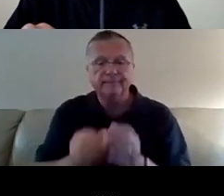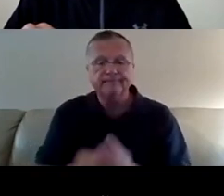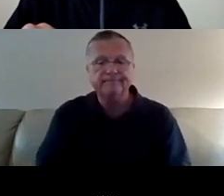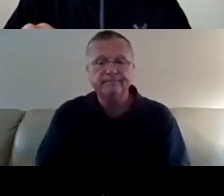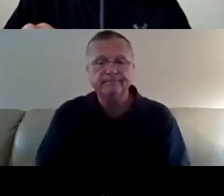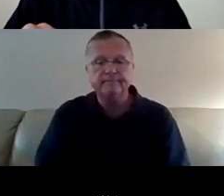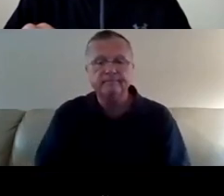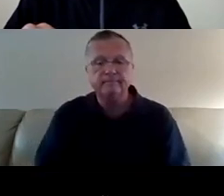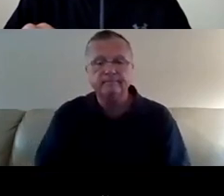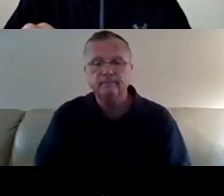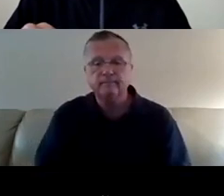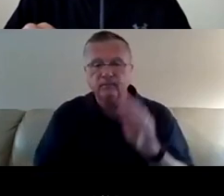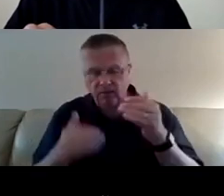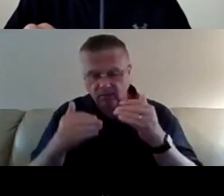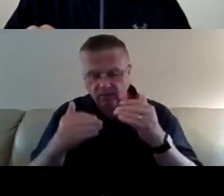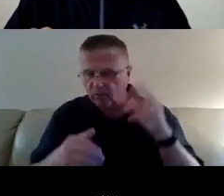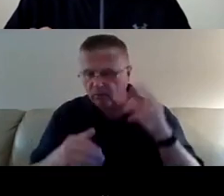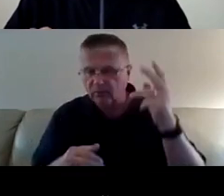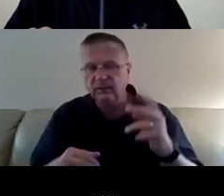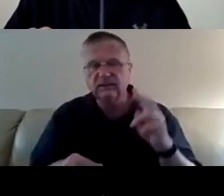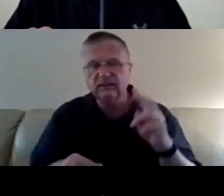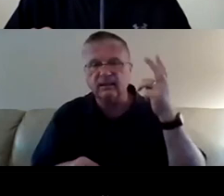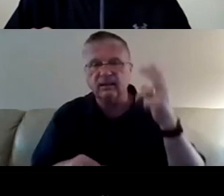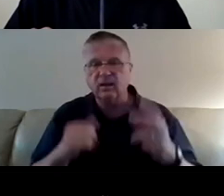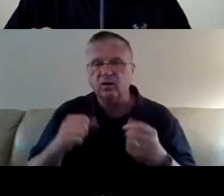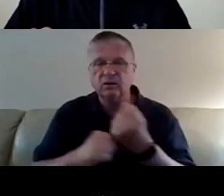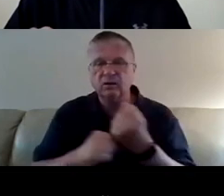So moved. Second. All those in favor